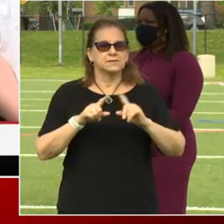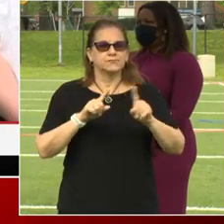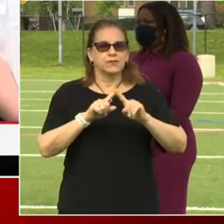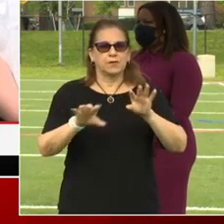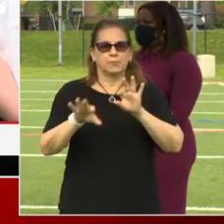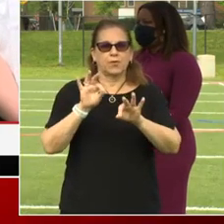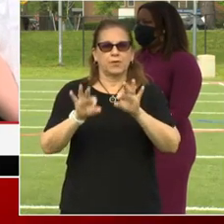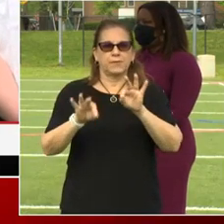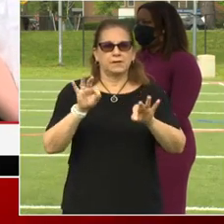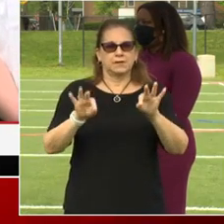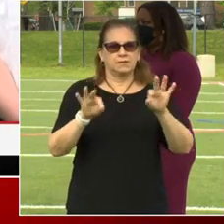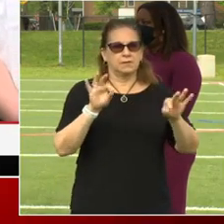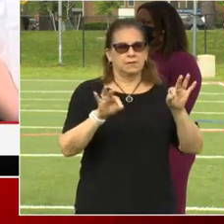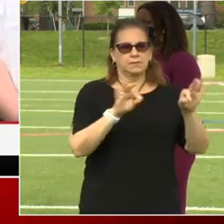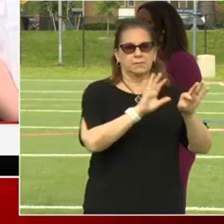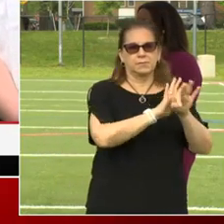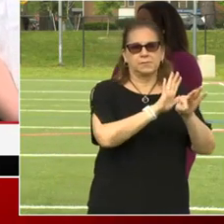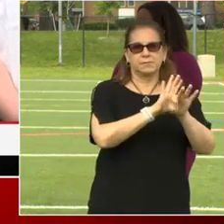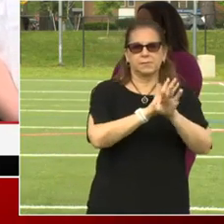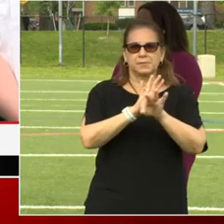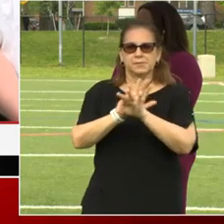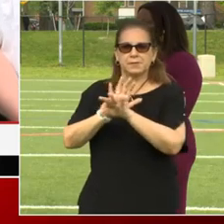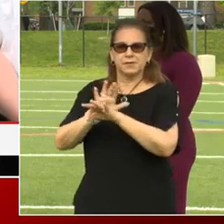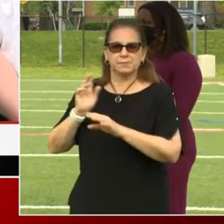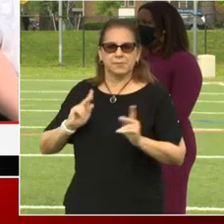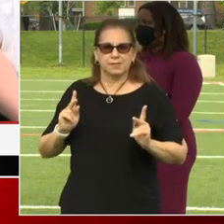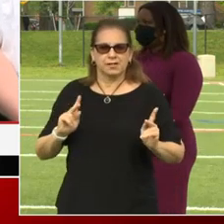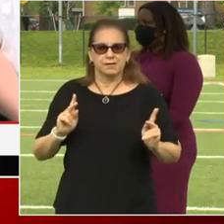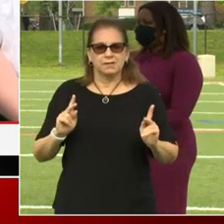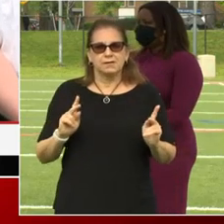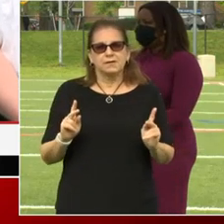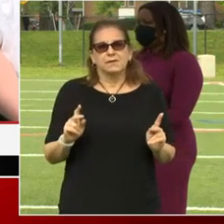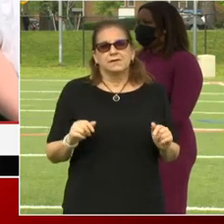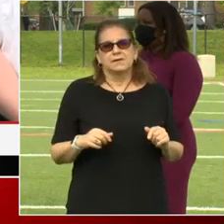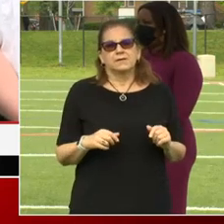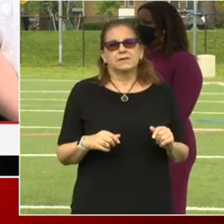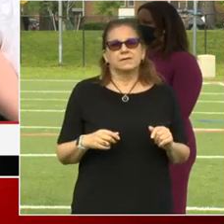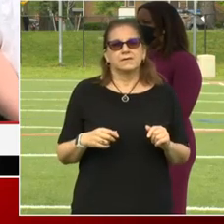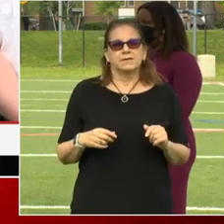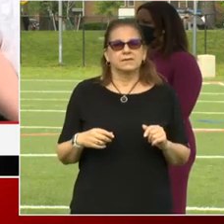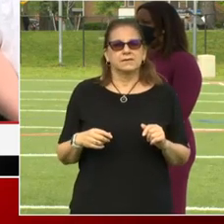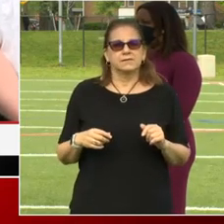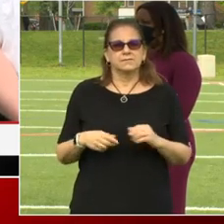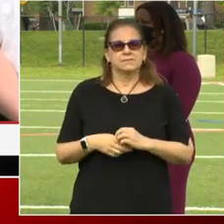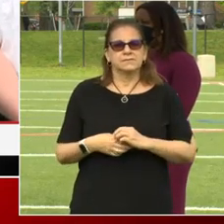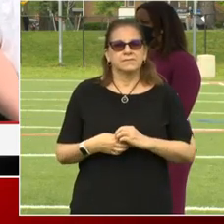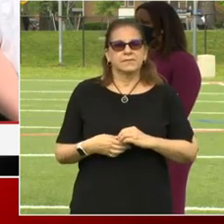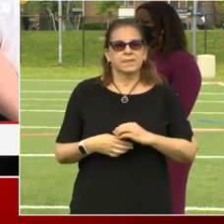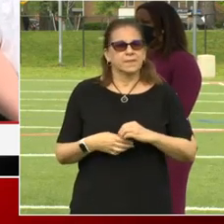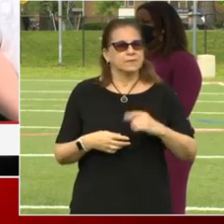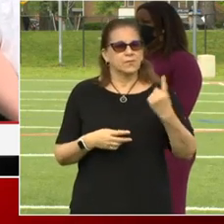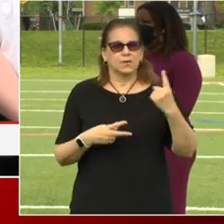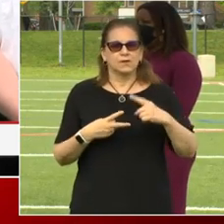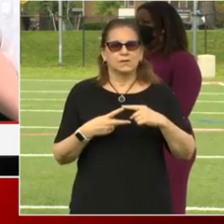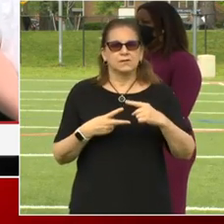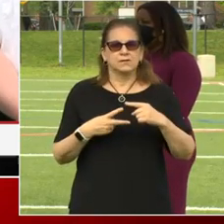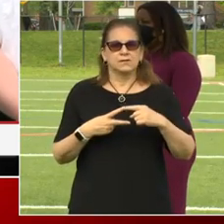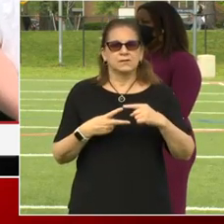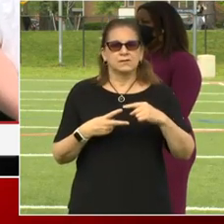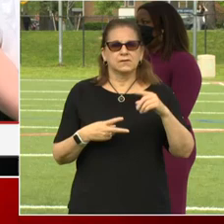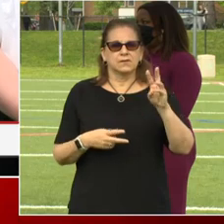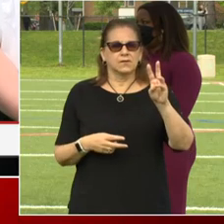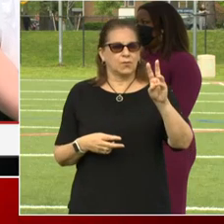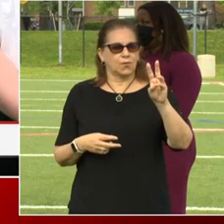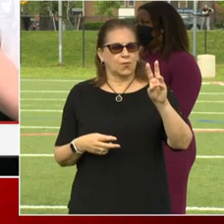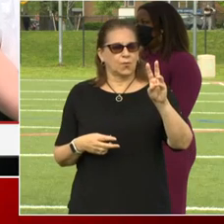two appointments by the council to the Metropolitan, the Washington Metropolitan Area Transit Authority, WMATA. Lucinda Babers will